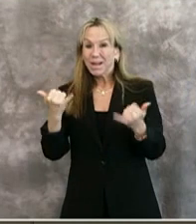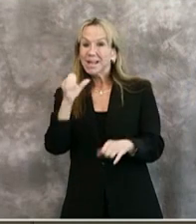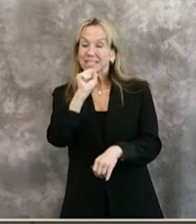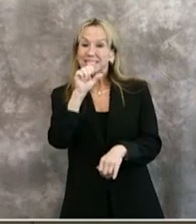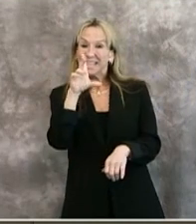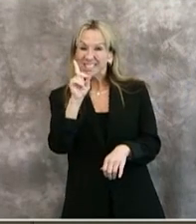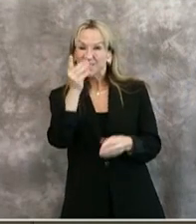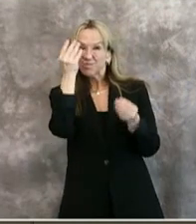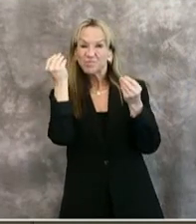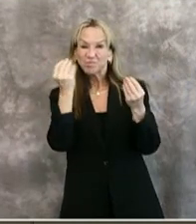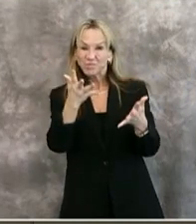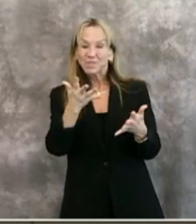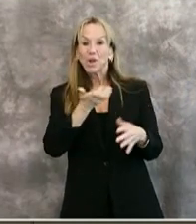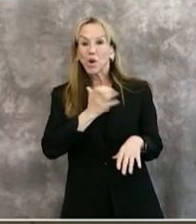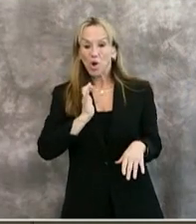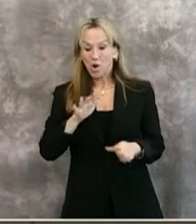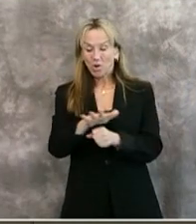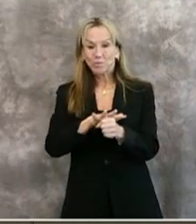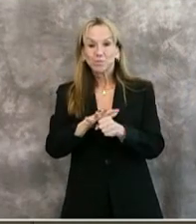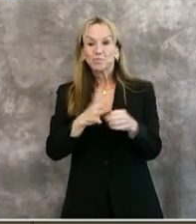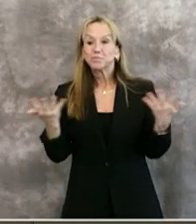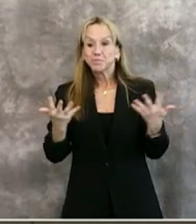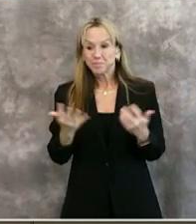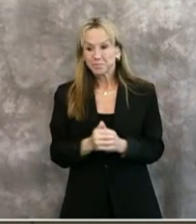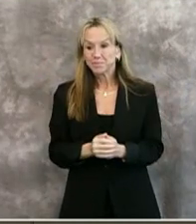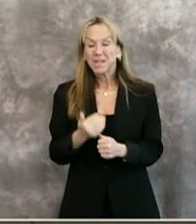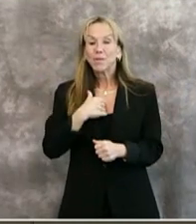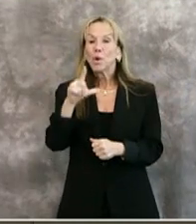reporting its stats as follows. There are